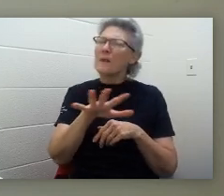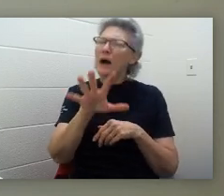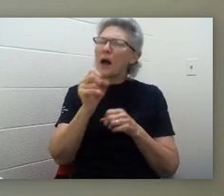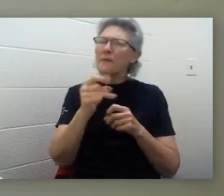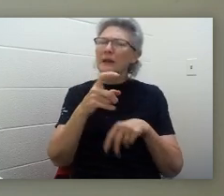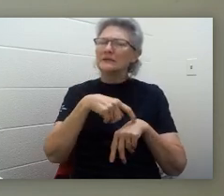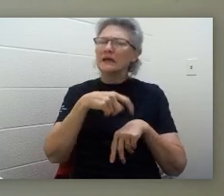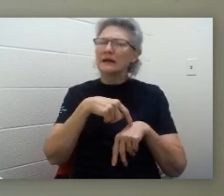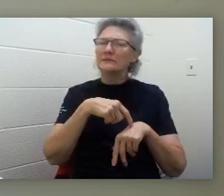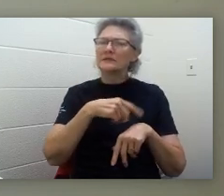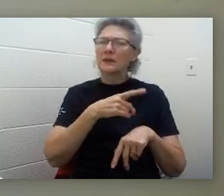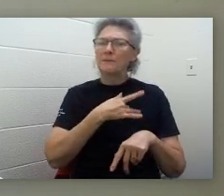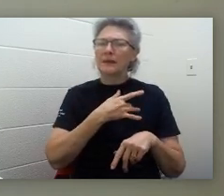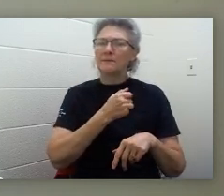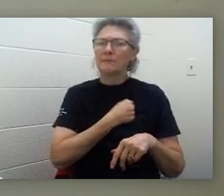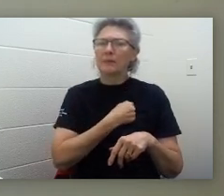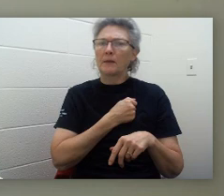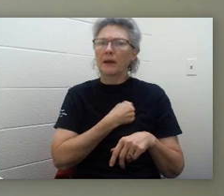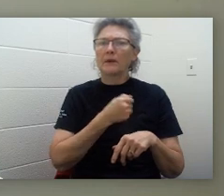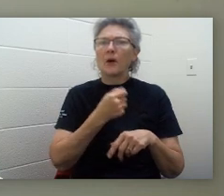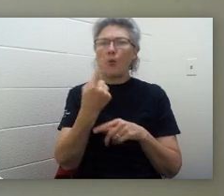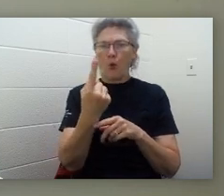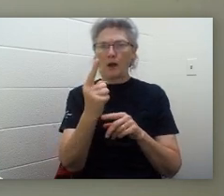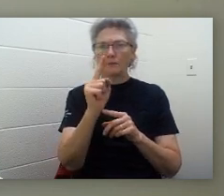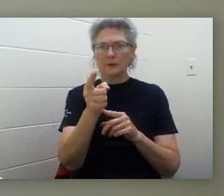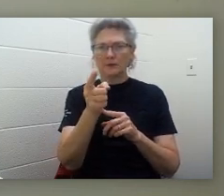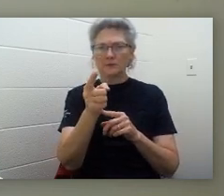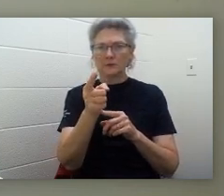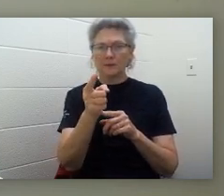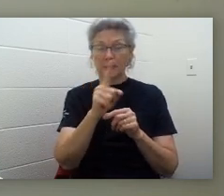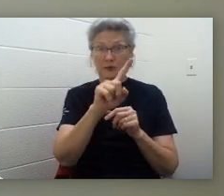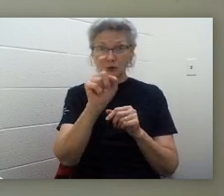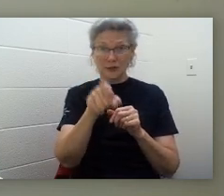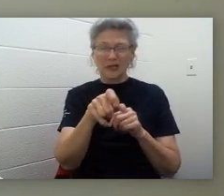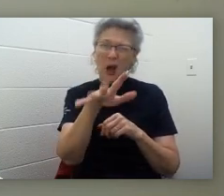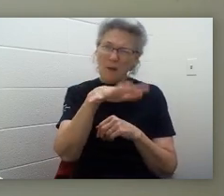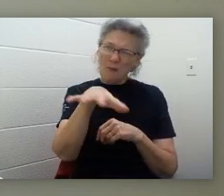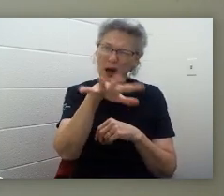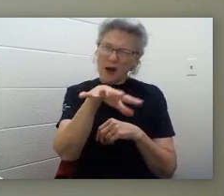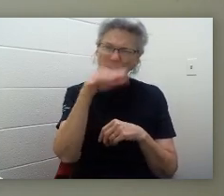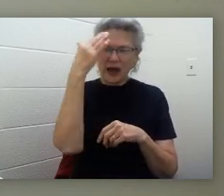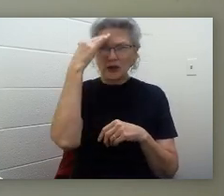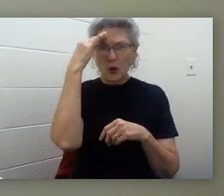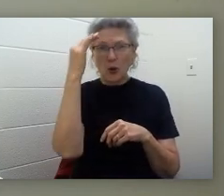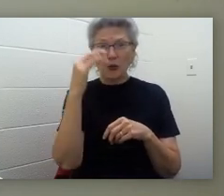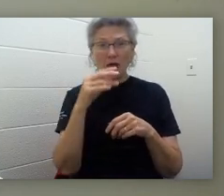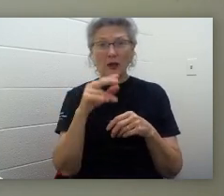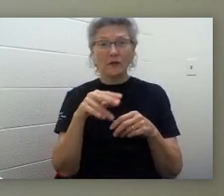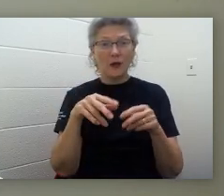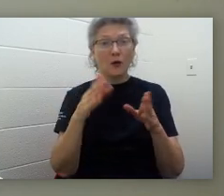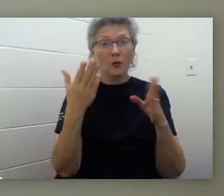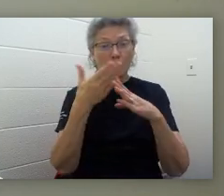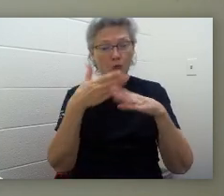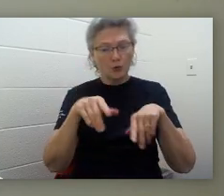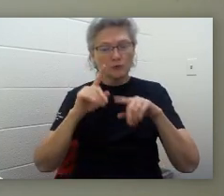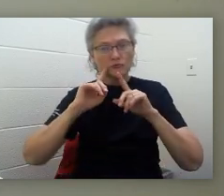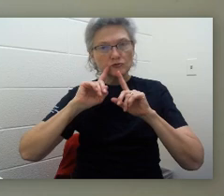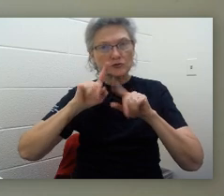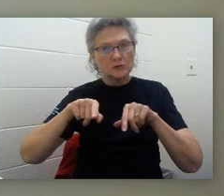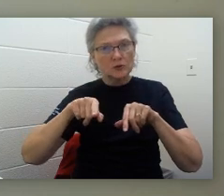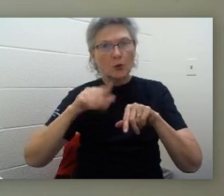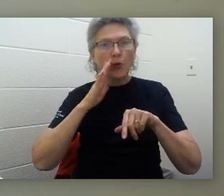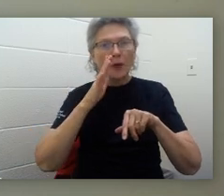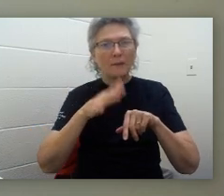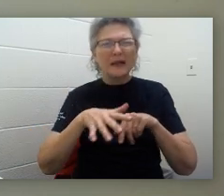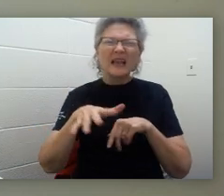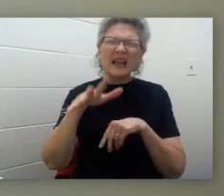does it beat in 1 minute? Because our question has the word about in it, I know that the quotient that I'm going to find is going to